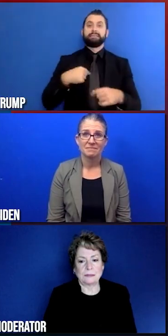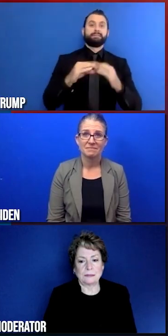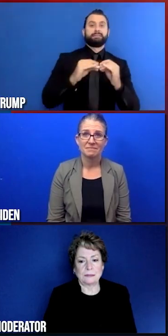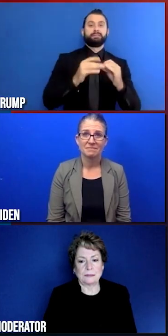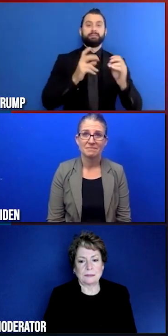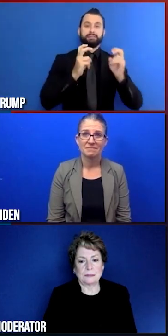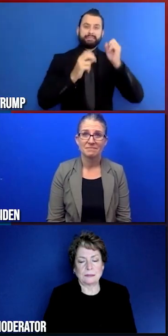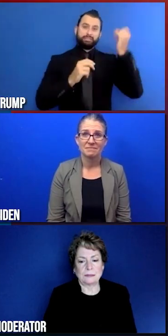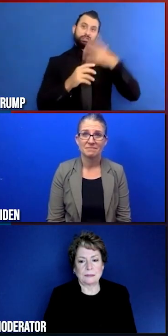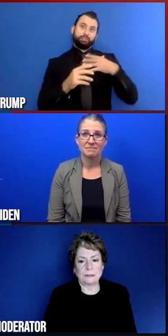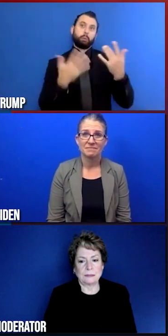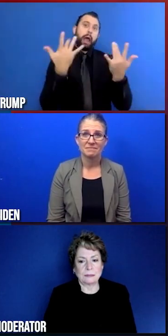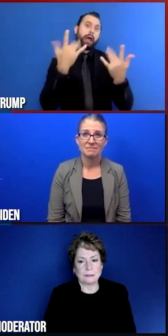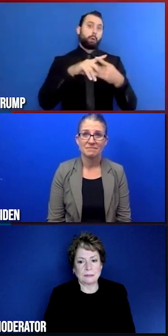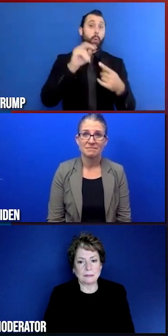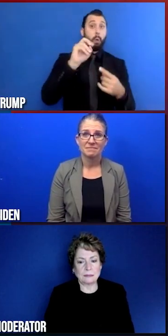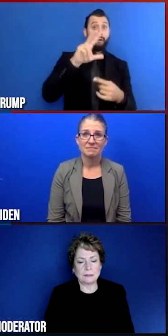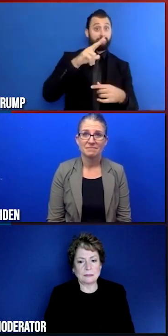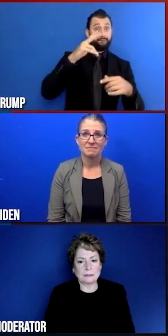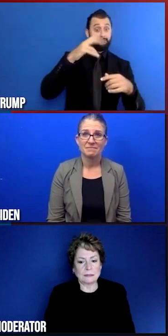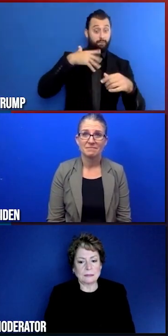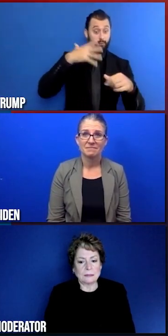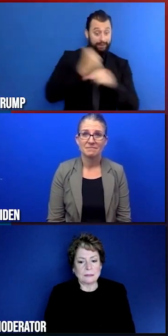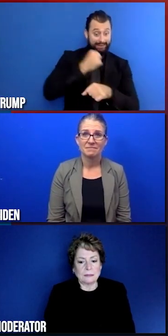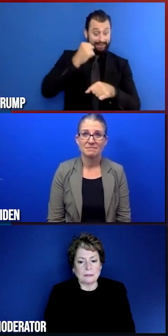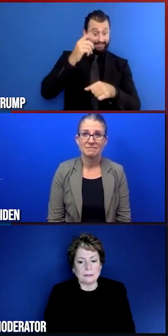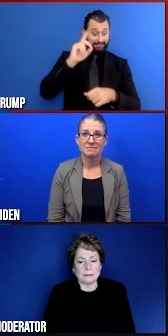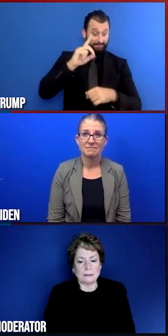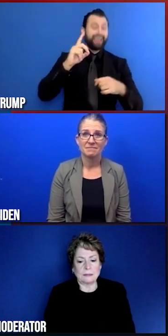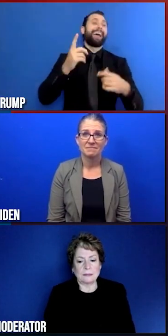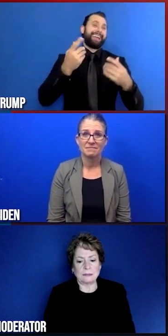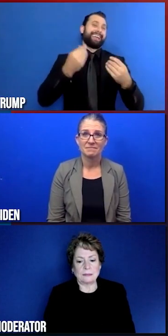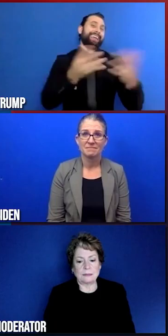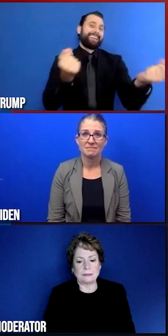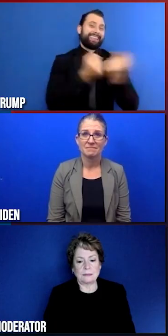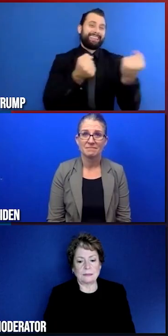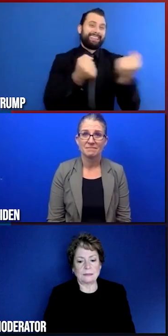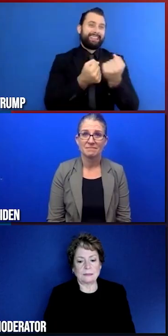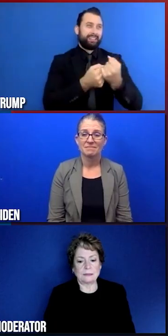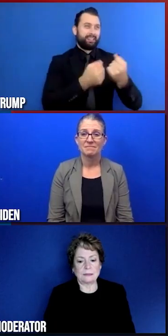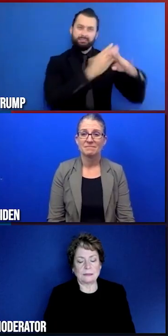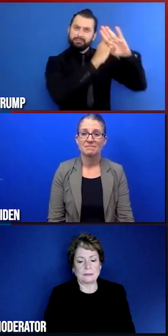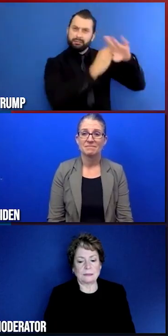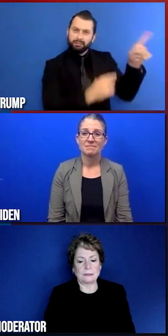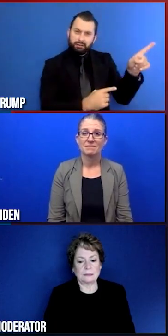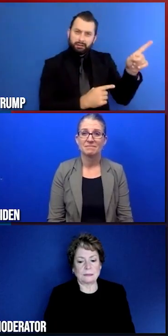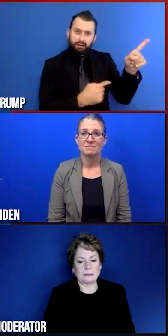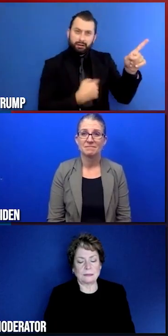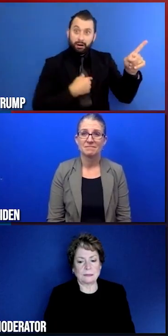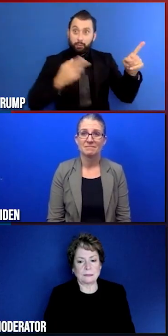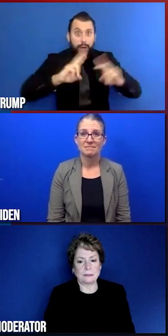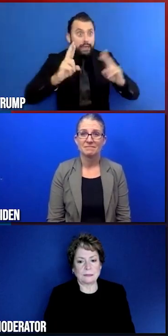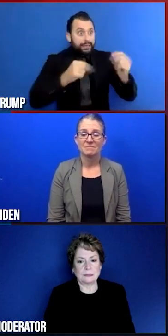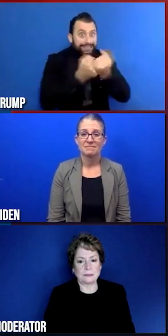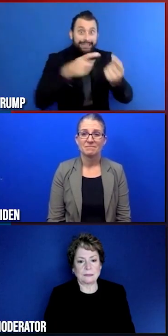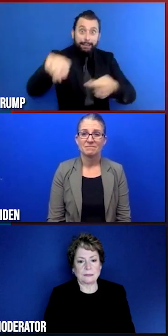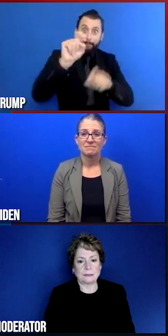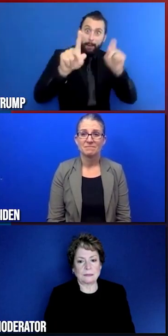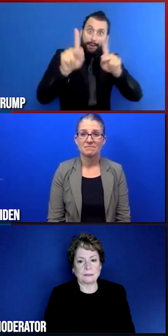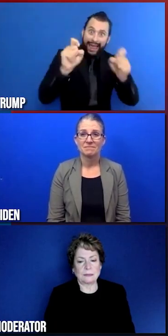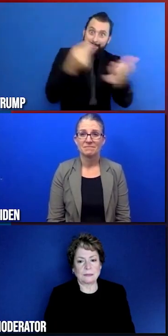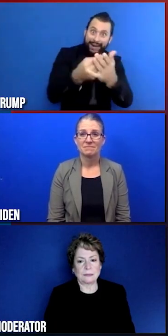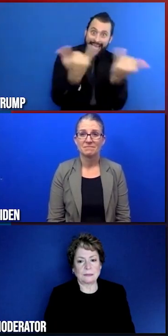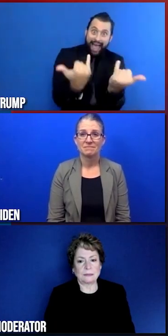Nancy Pelosi does not want to approve it. We are ready, willing, and able to do something. Don't forget, we've already approved 3 plans, and it's gone